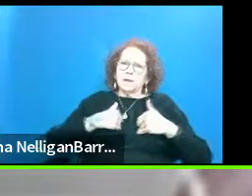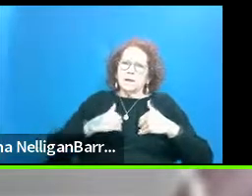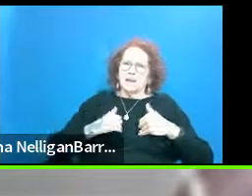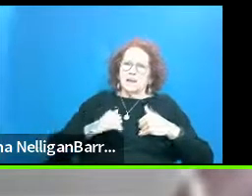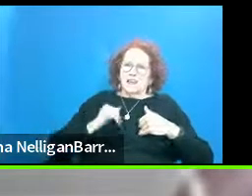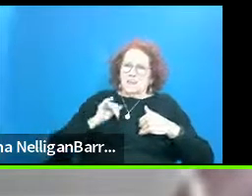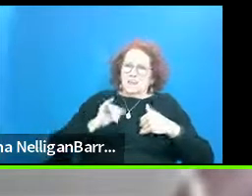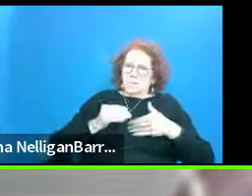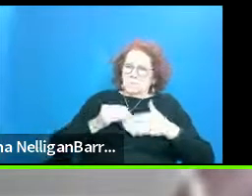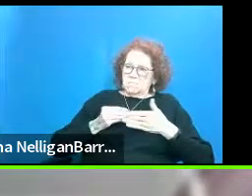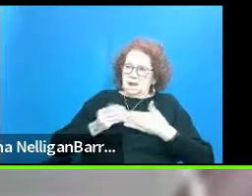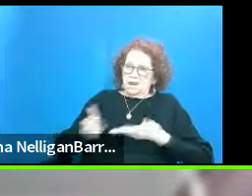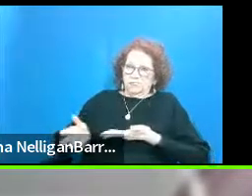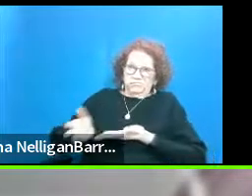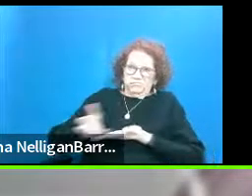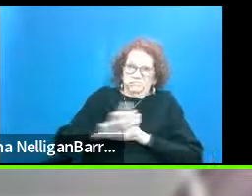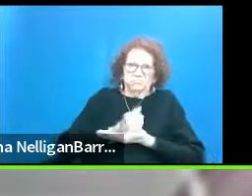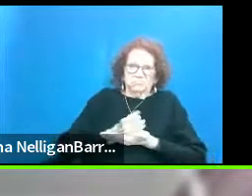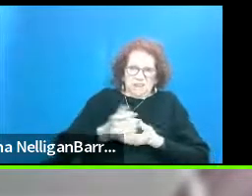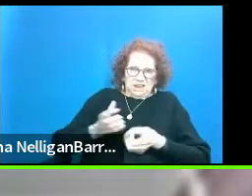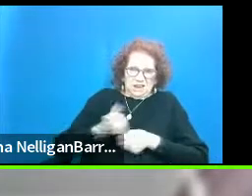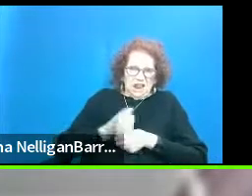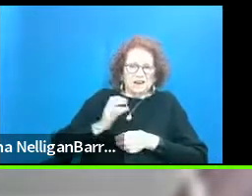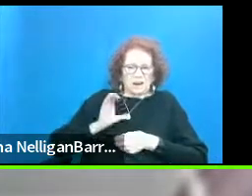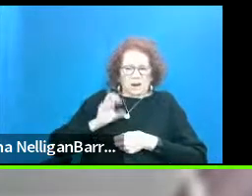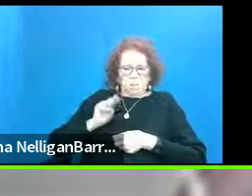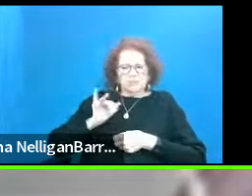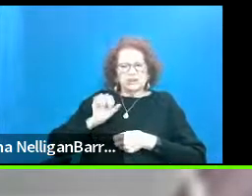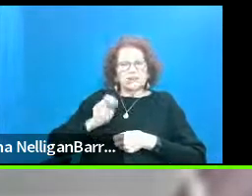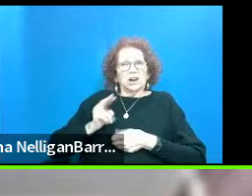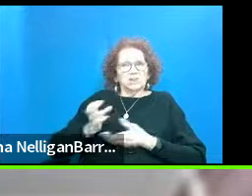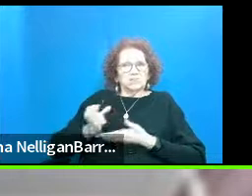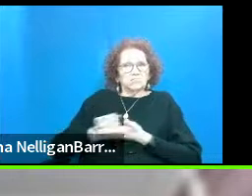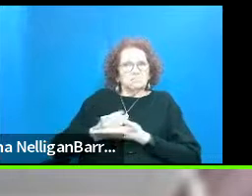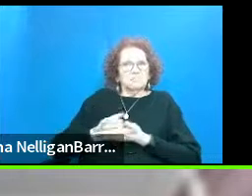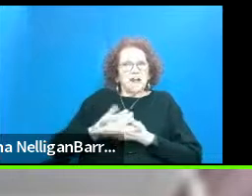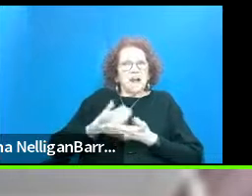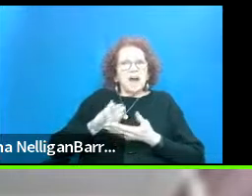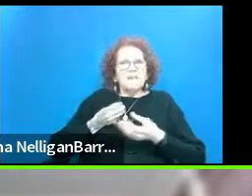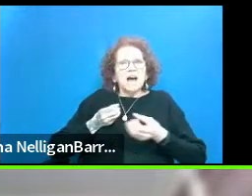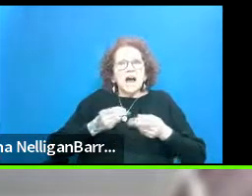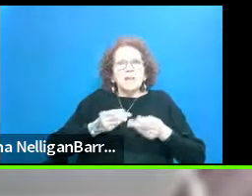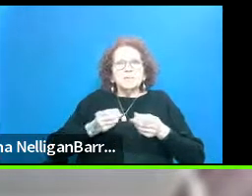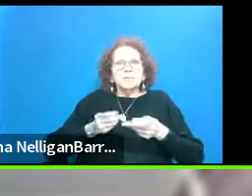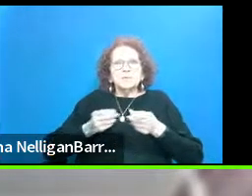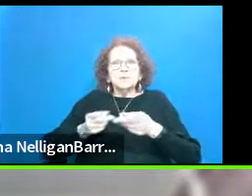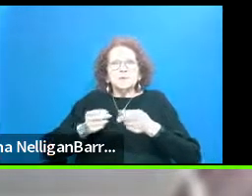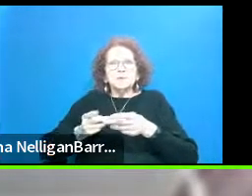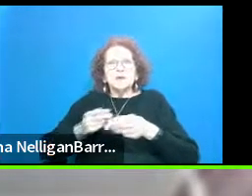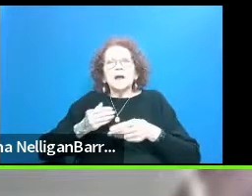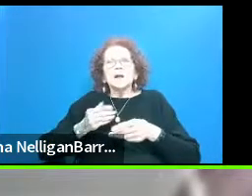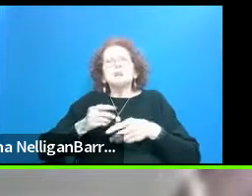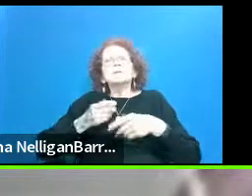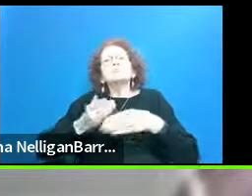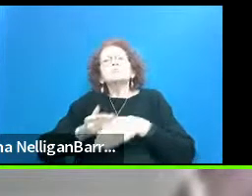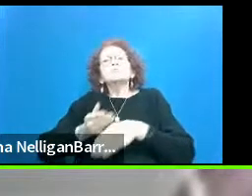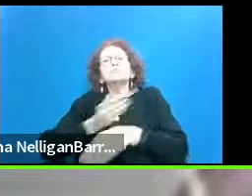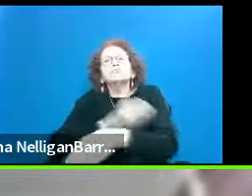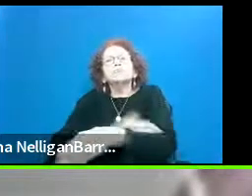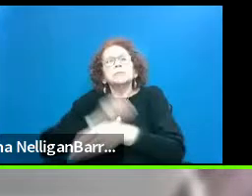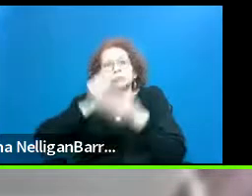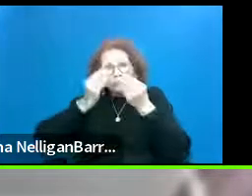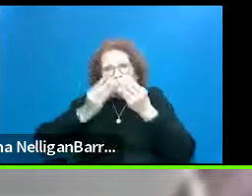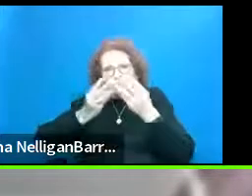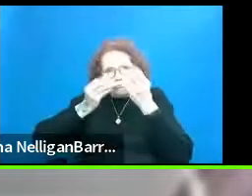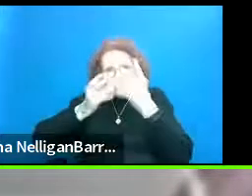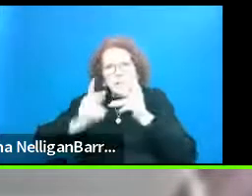that. So, there's opportunities for us to improve on, letting people know what the animal services